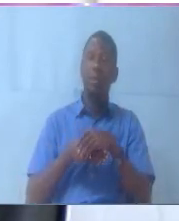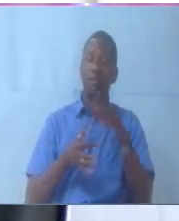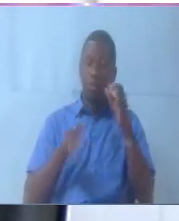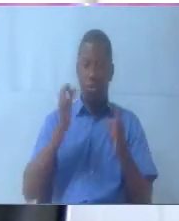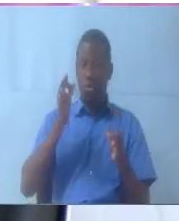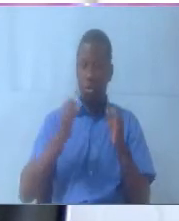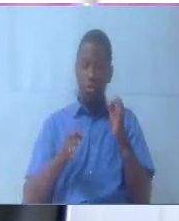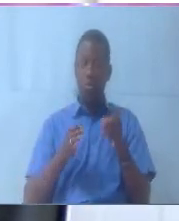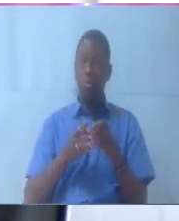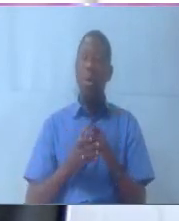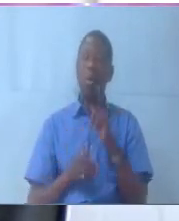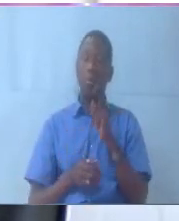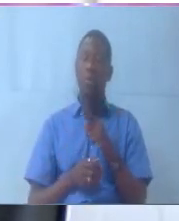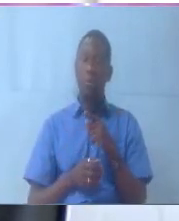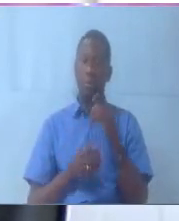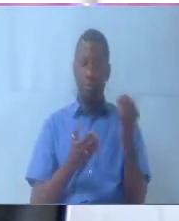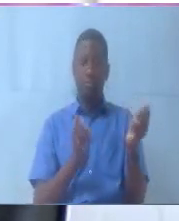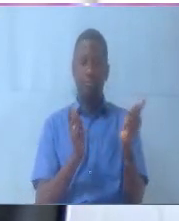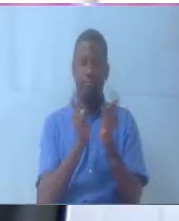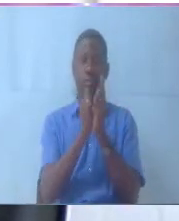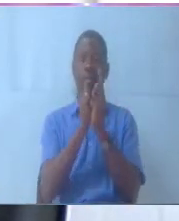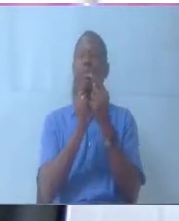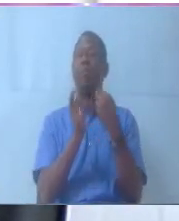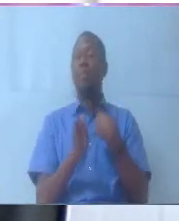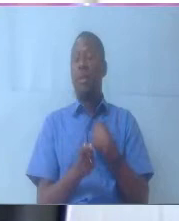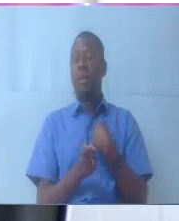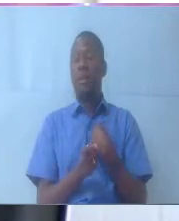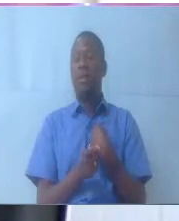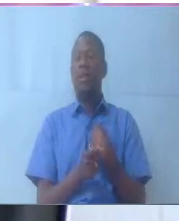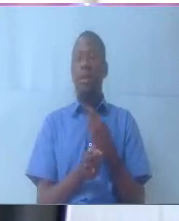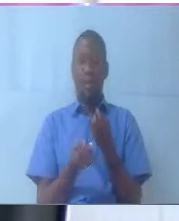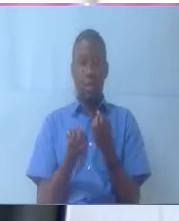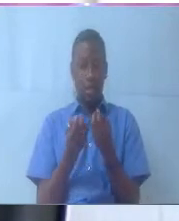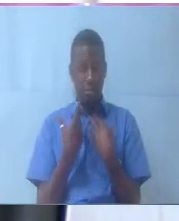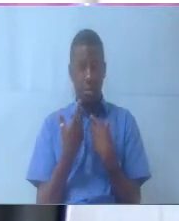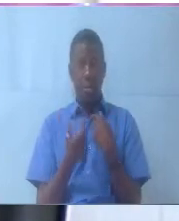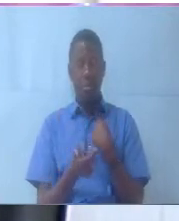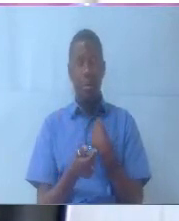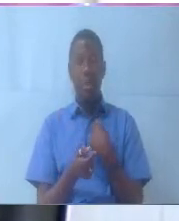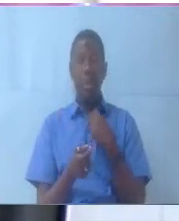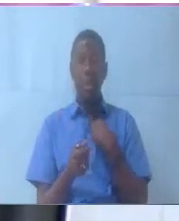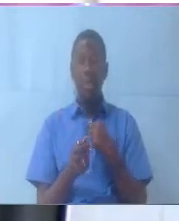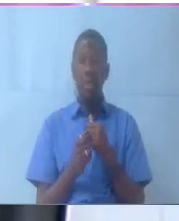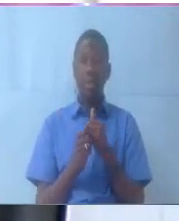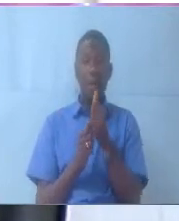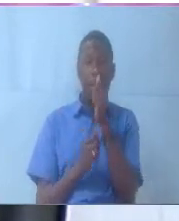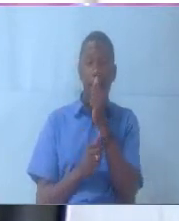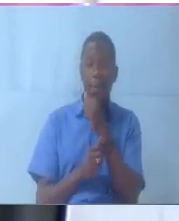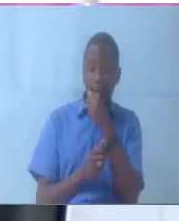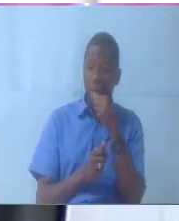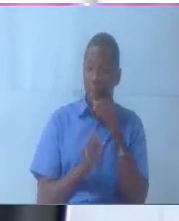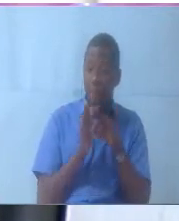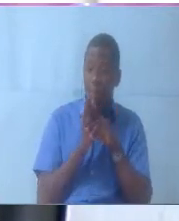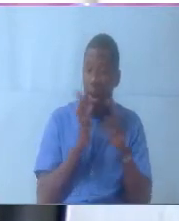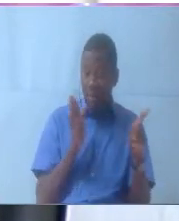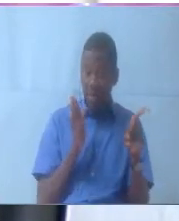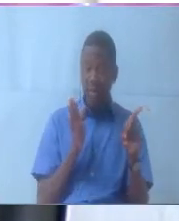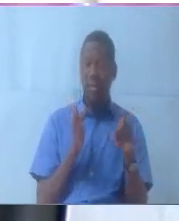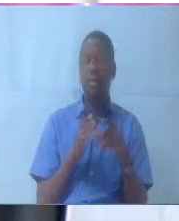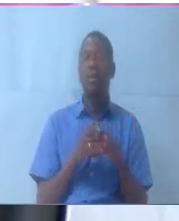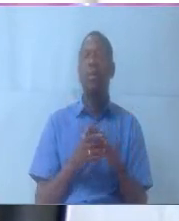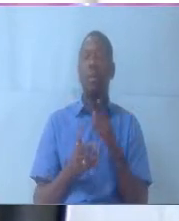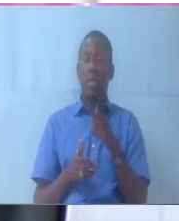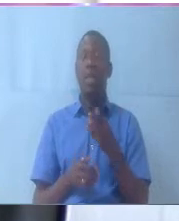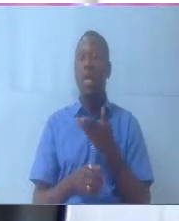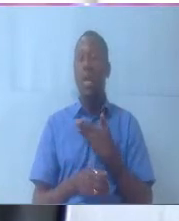he approached me bari anatante kang and told me in confidence namu fulo kullo kang ay nyim fonye that